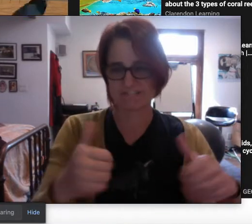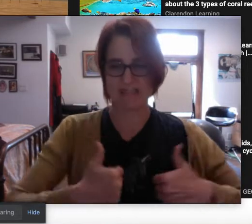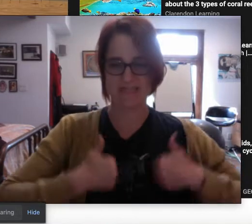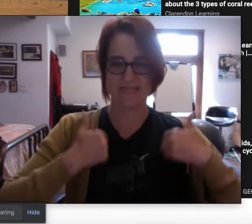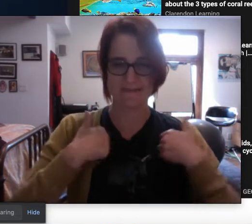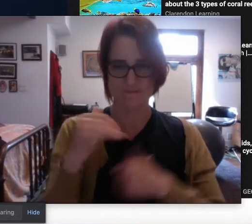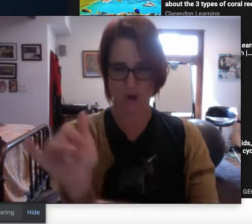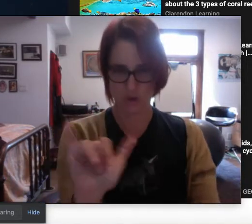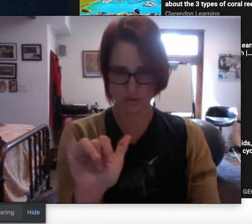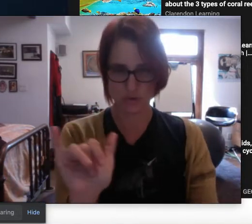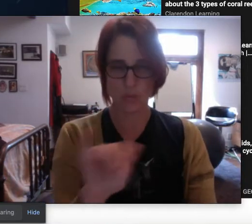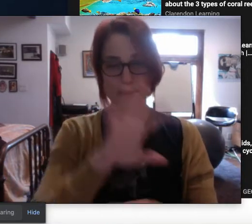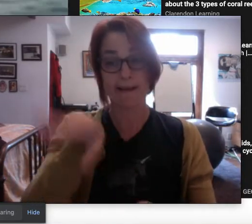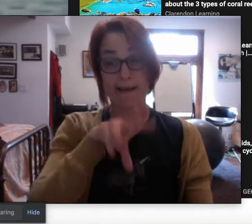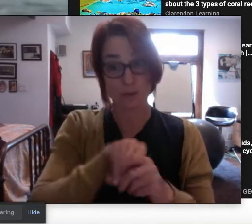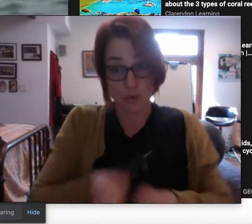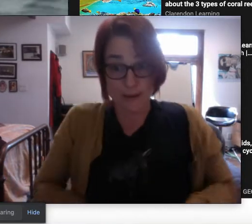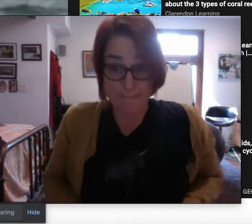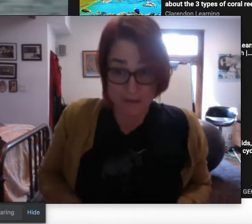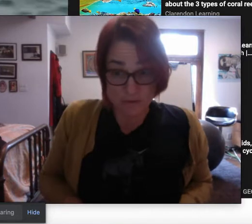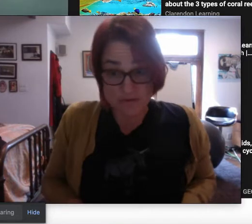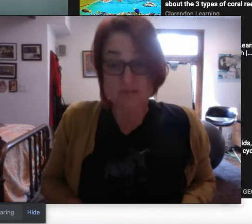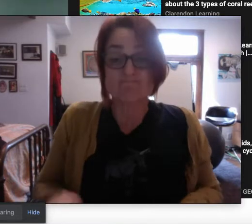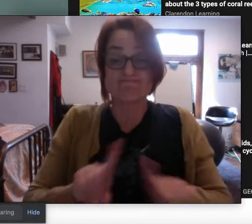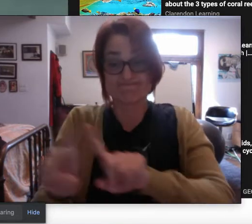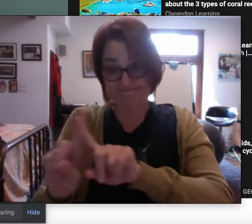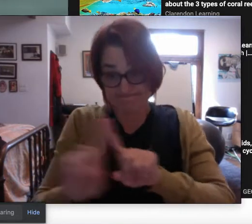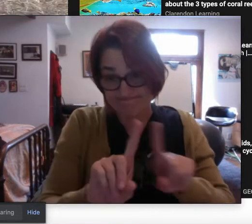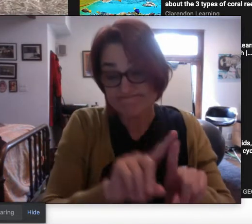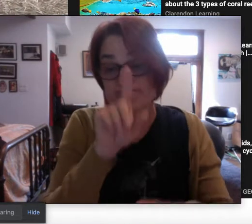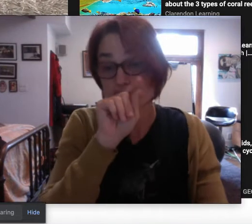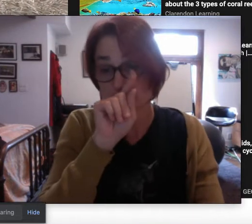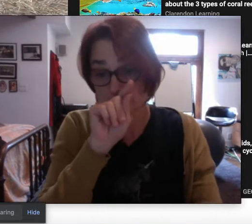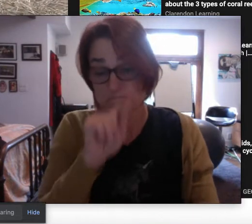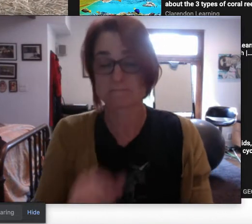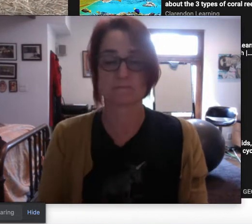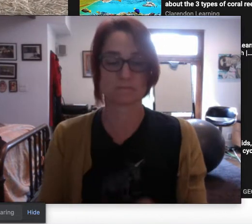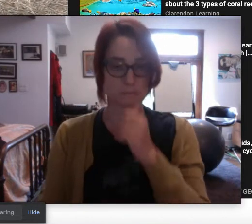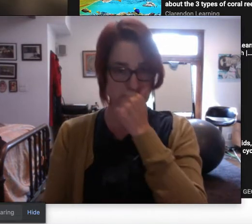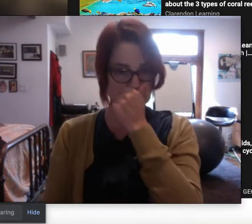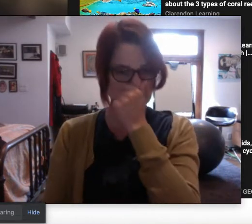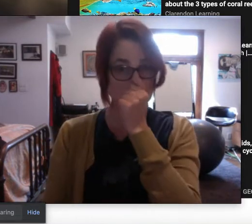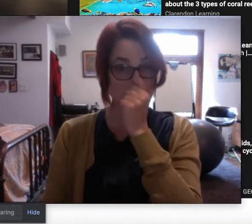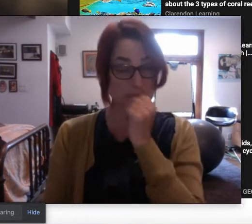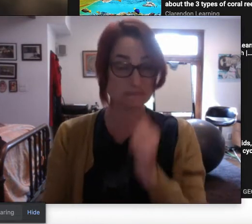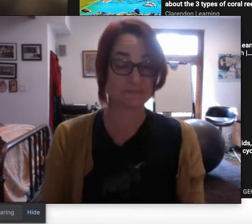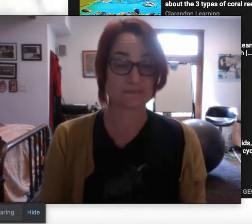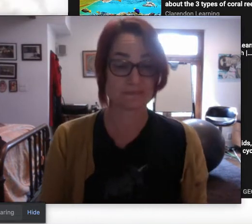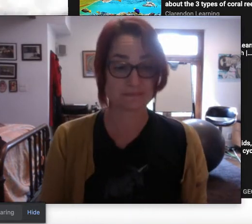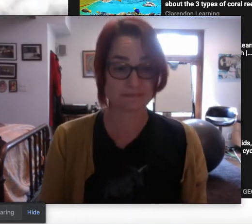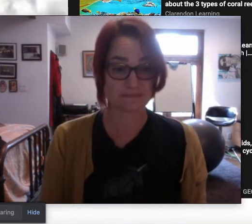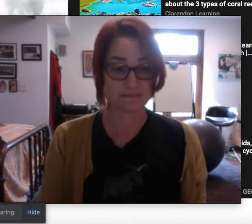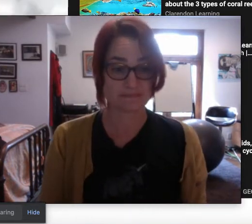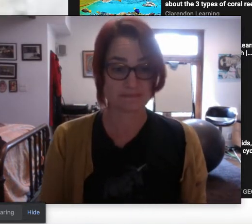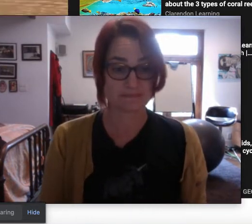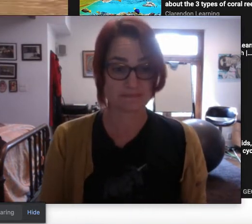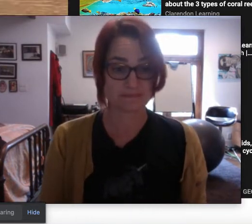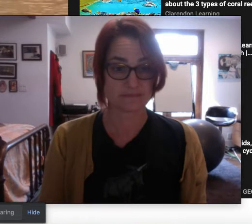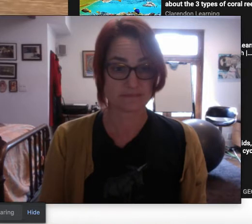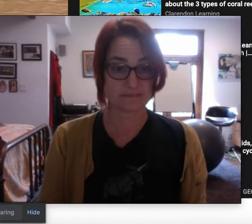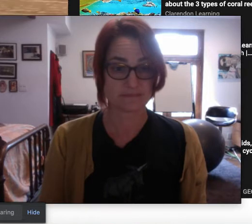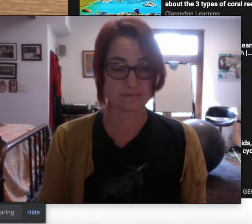survival, including penguins, pelicans, tern, albatross, puffins, gulls,